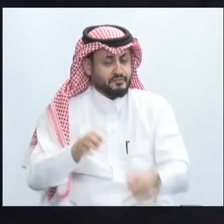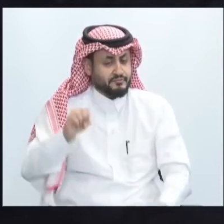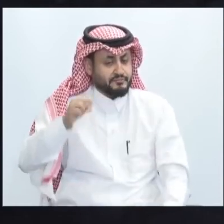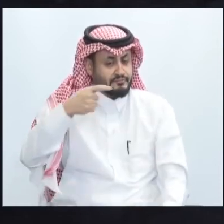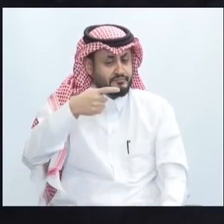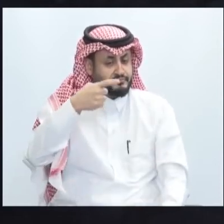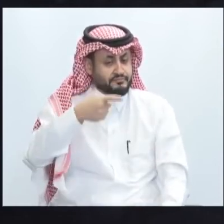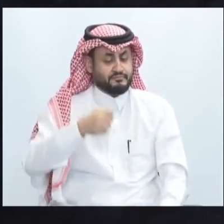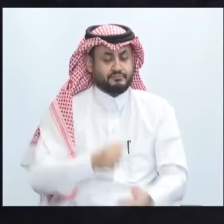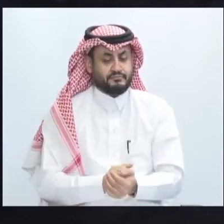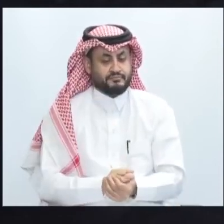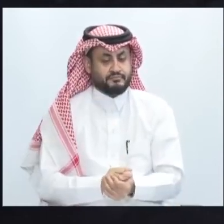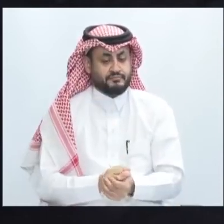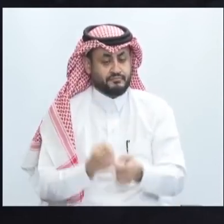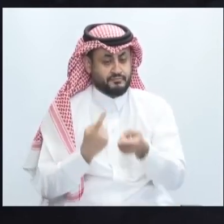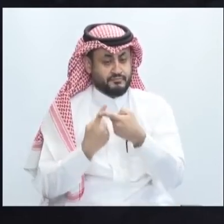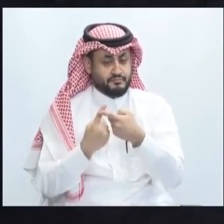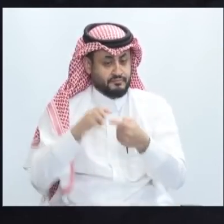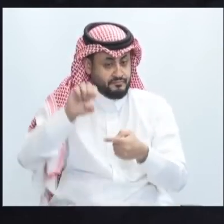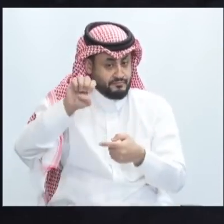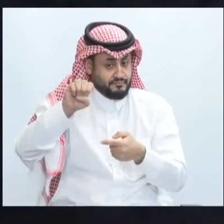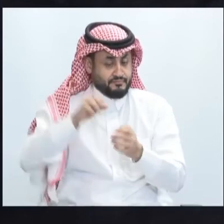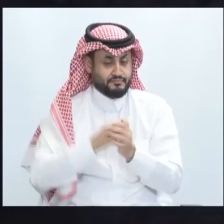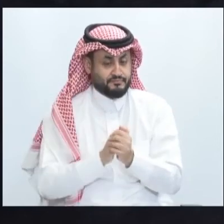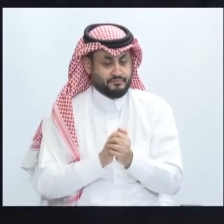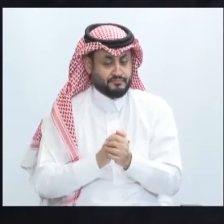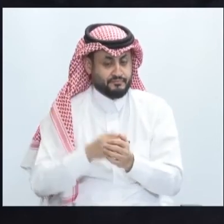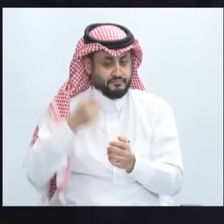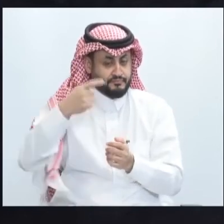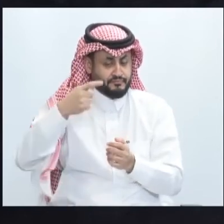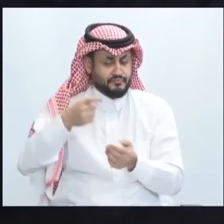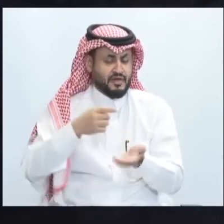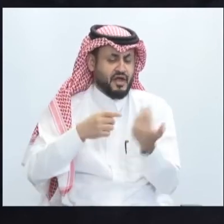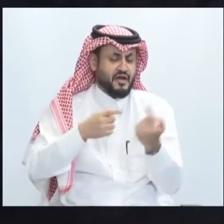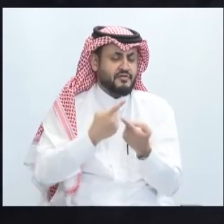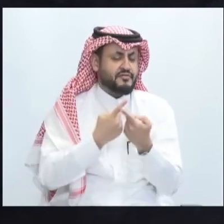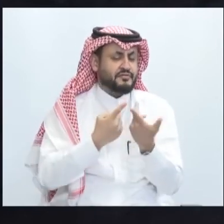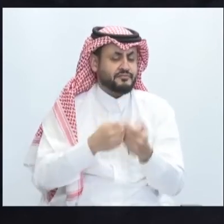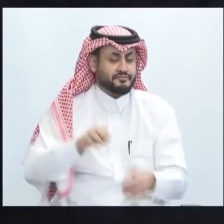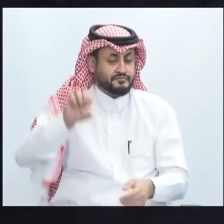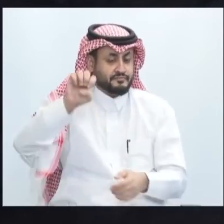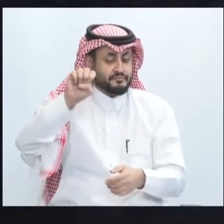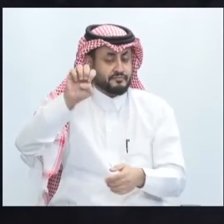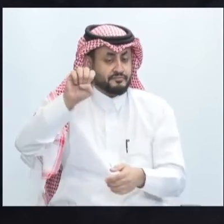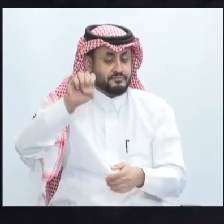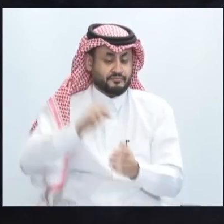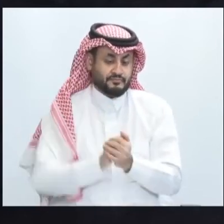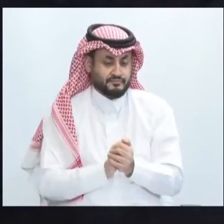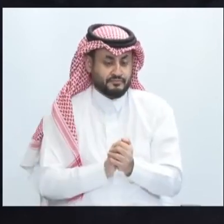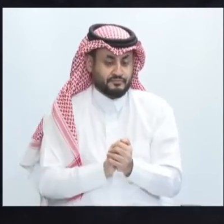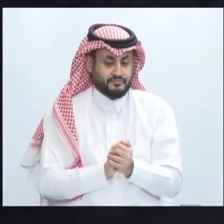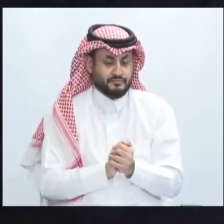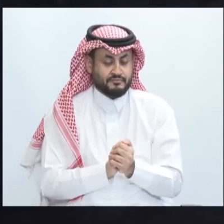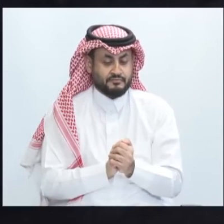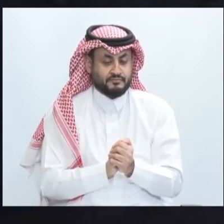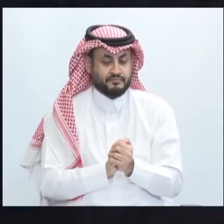an egg. Excellent, egg. Okay, so we have double G here and starts with the letter. Can you tell me what is this? Letter